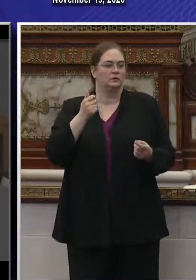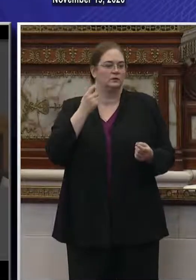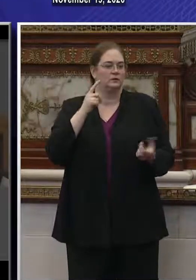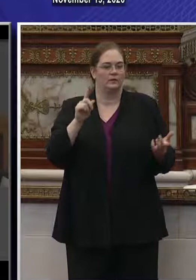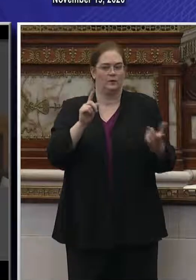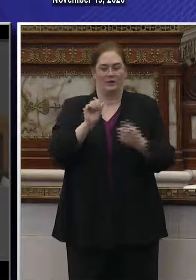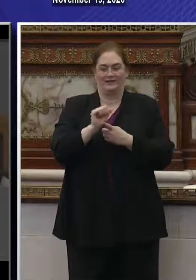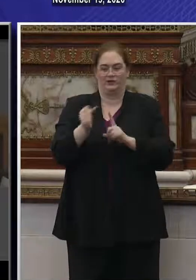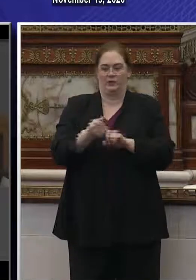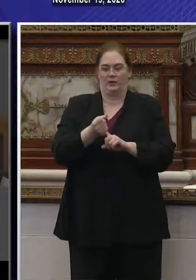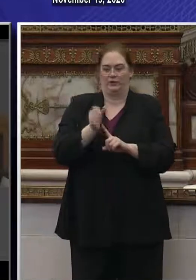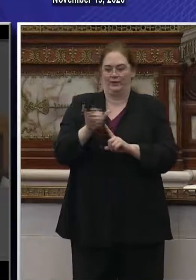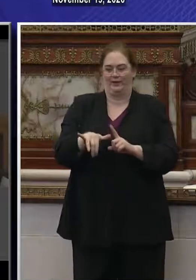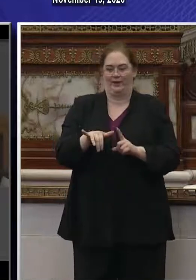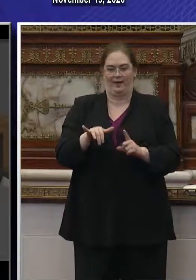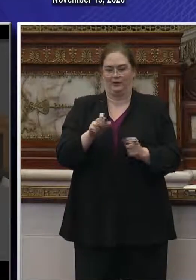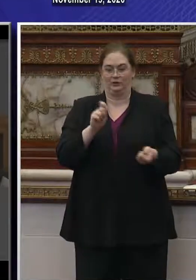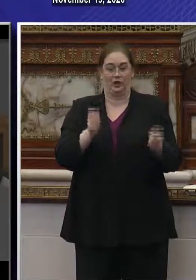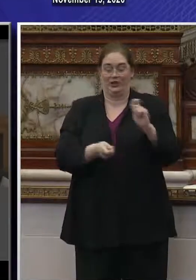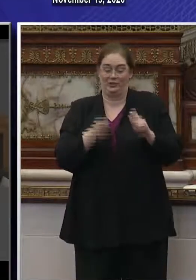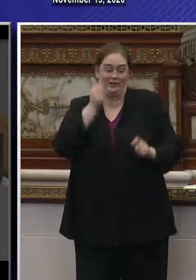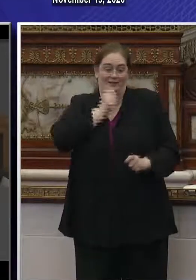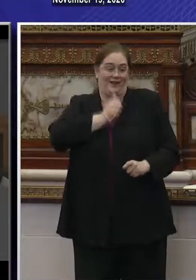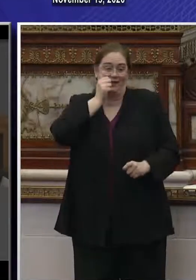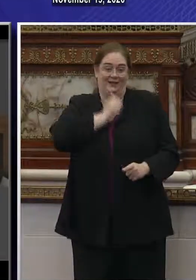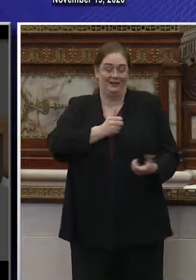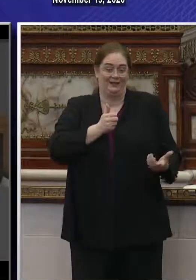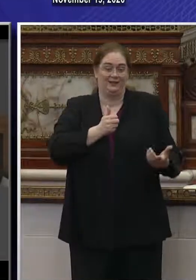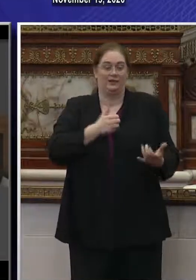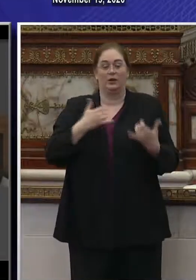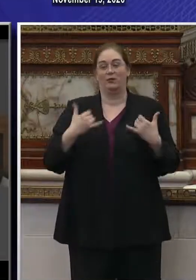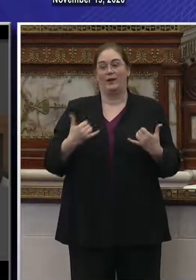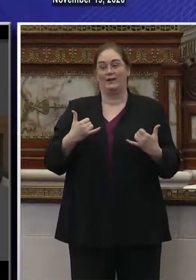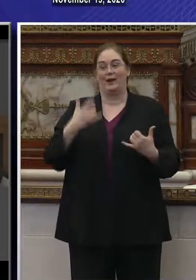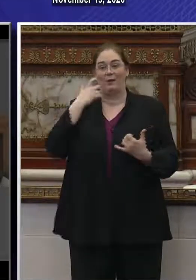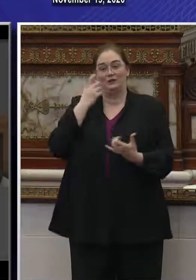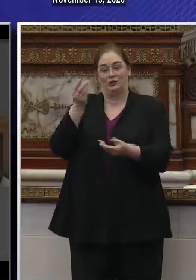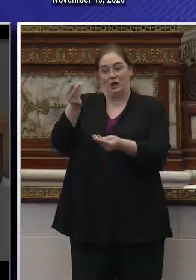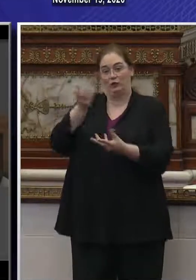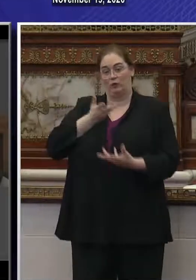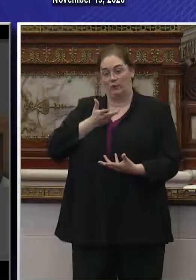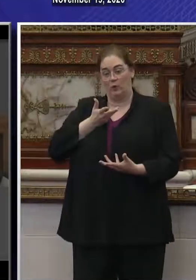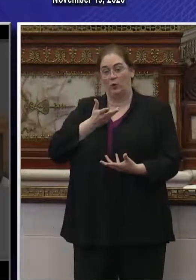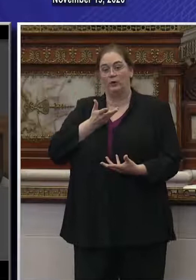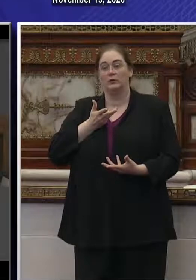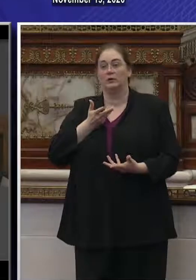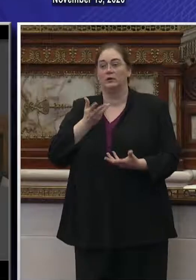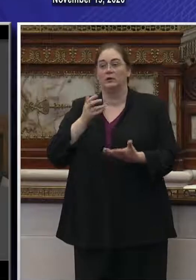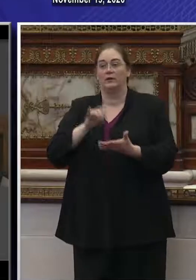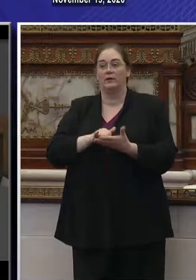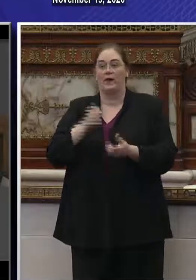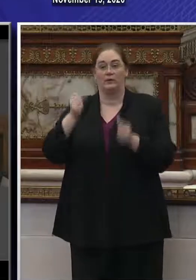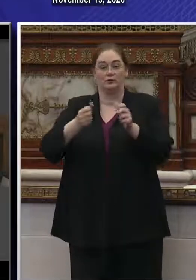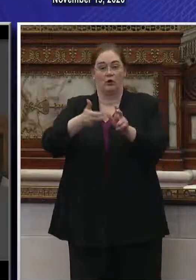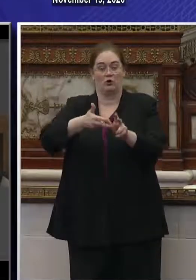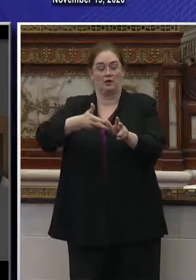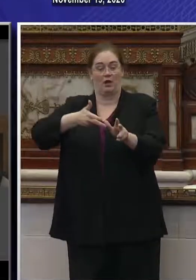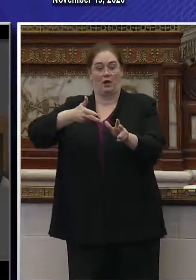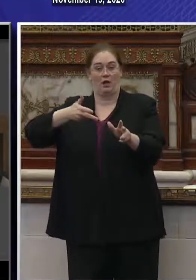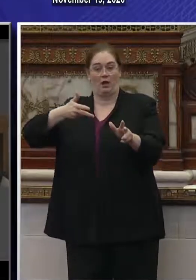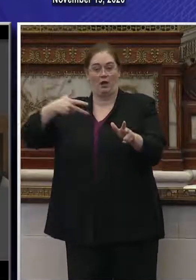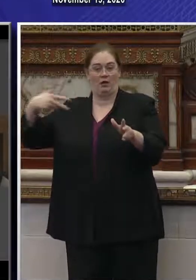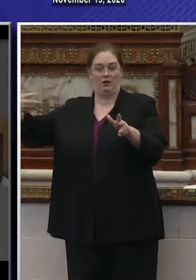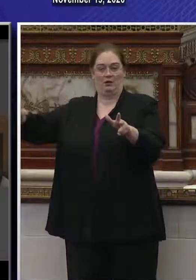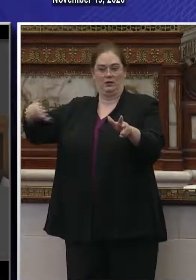a situation that changes on a daily basis. Right now, I just got a report that there's cars lining up around the